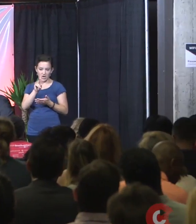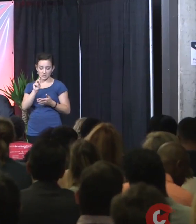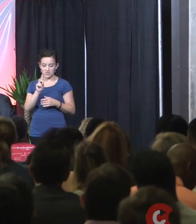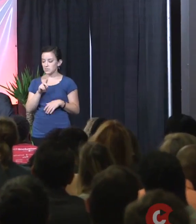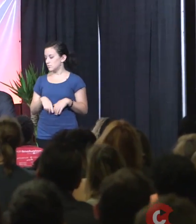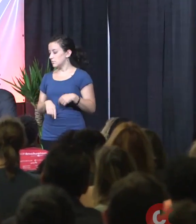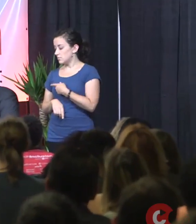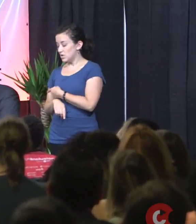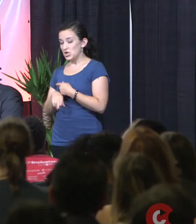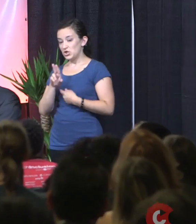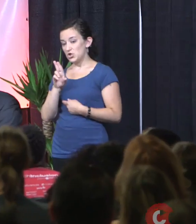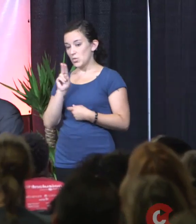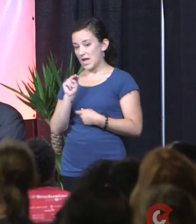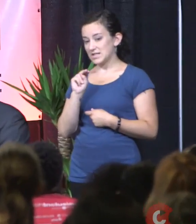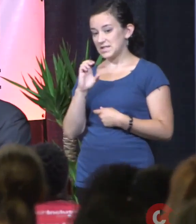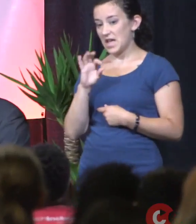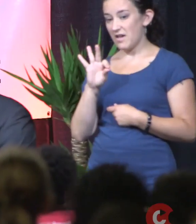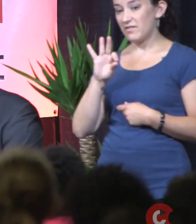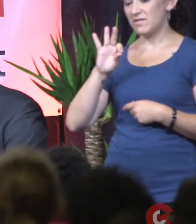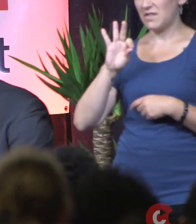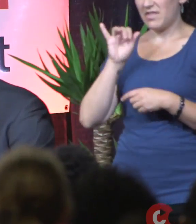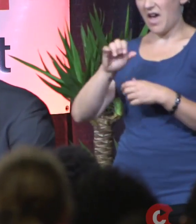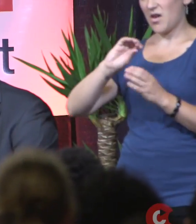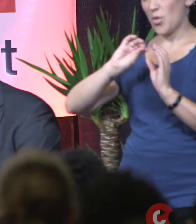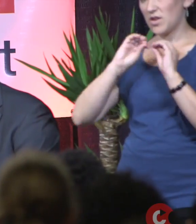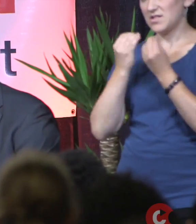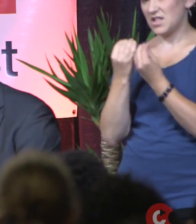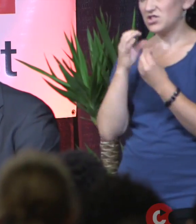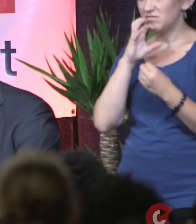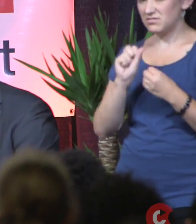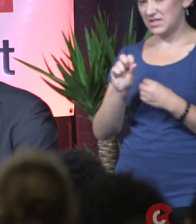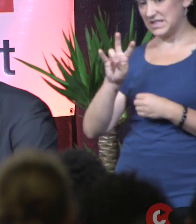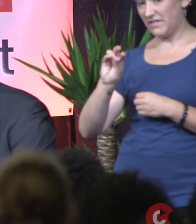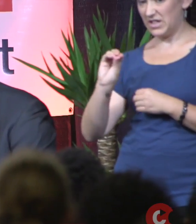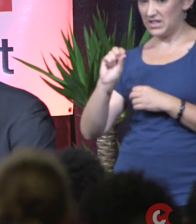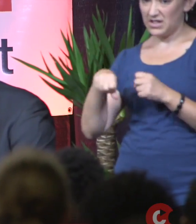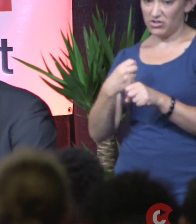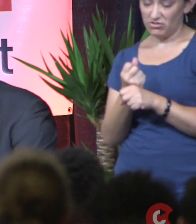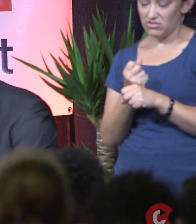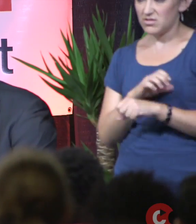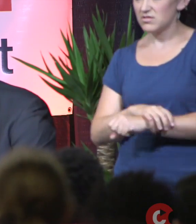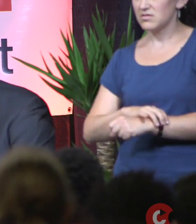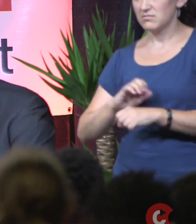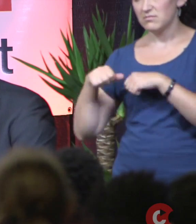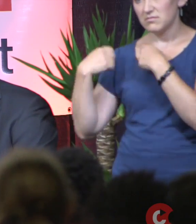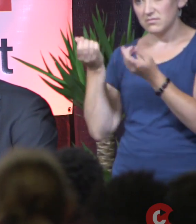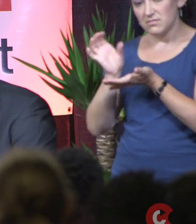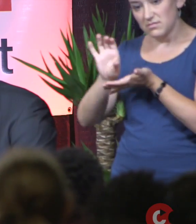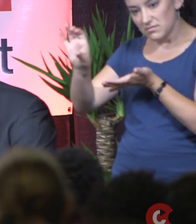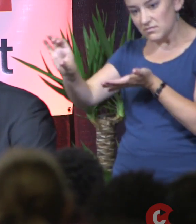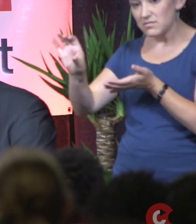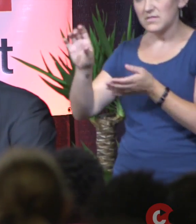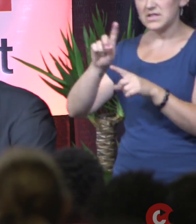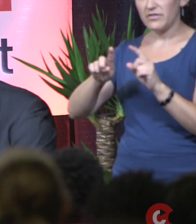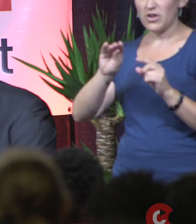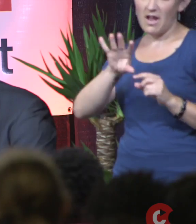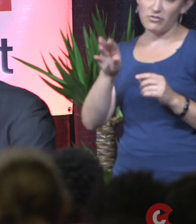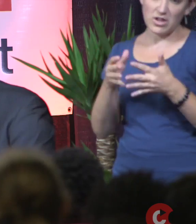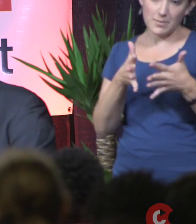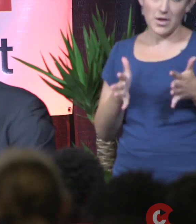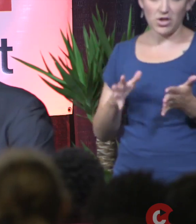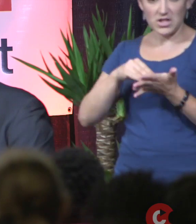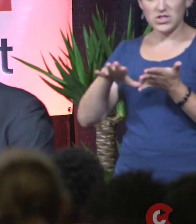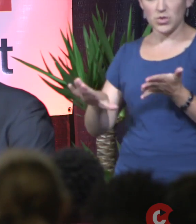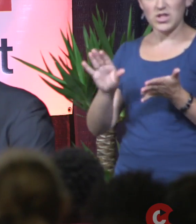is a 70-year-old organization that has been investing in the educational aspirations of African